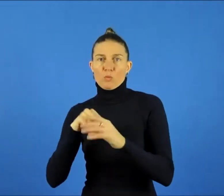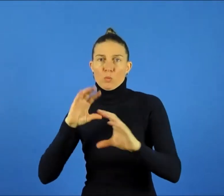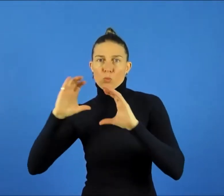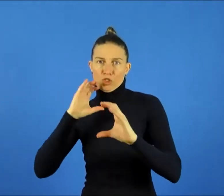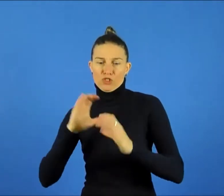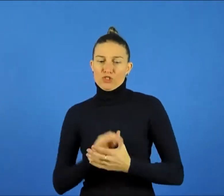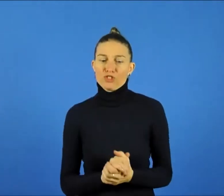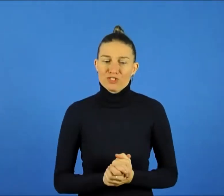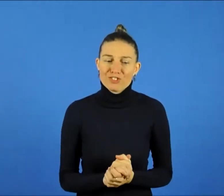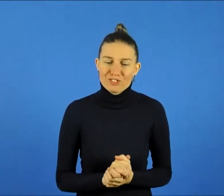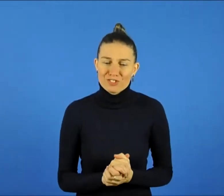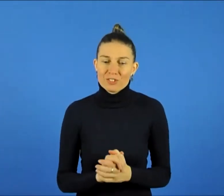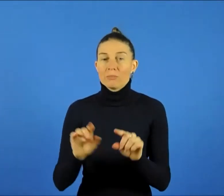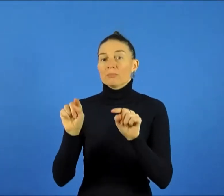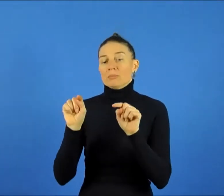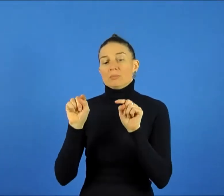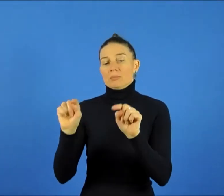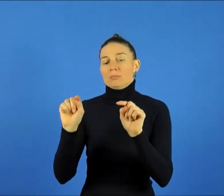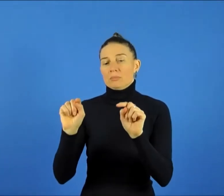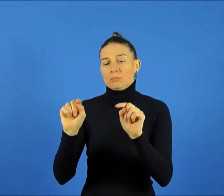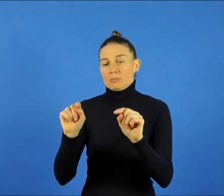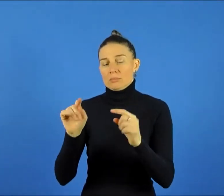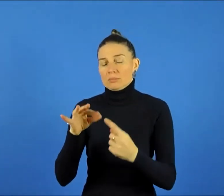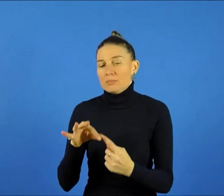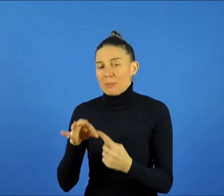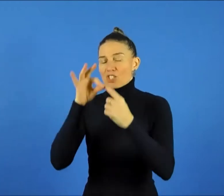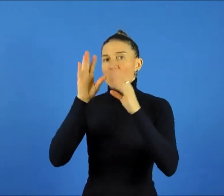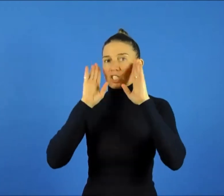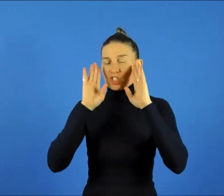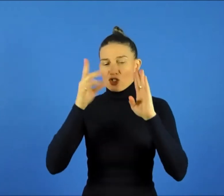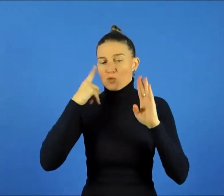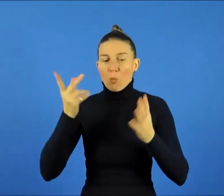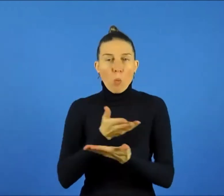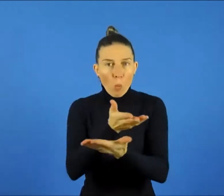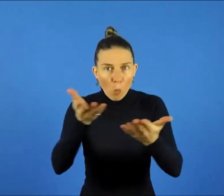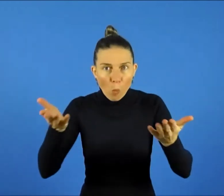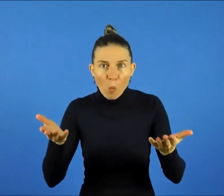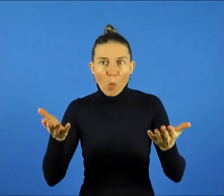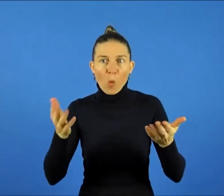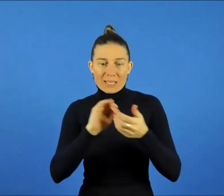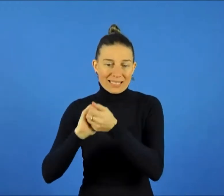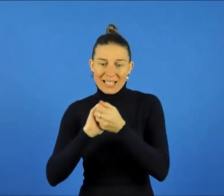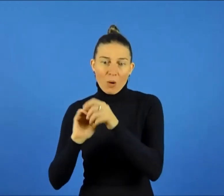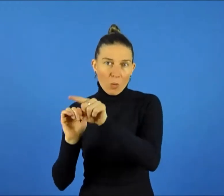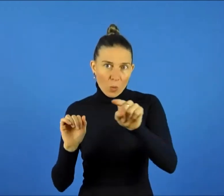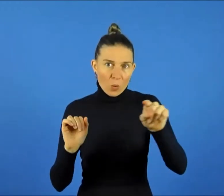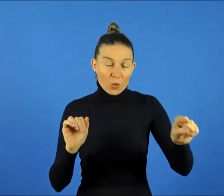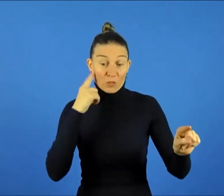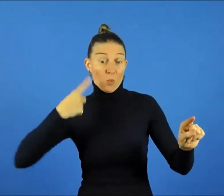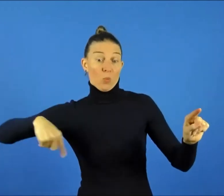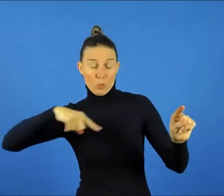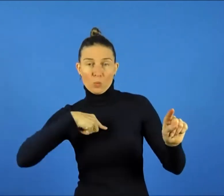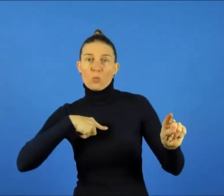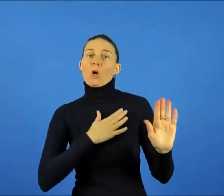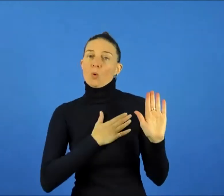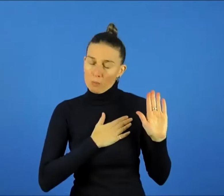something what really requires special attention of the all stakeholders. And from our side, we are very much committed